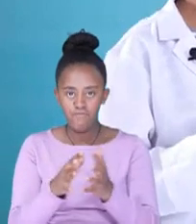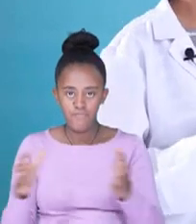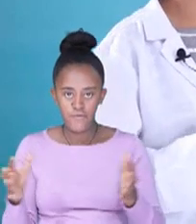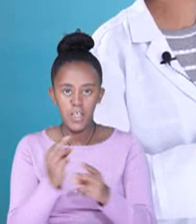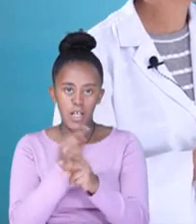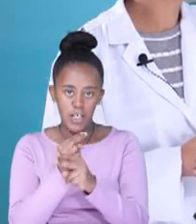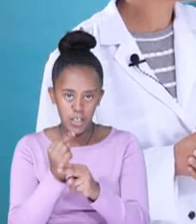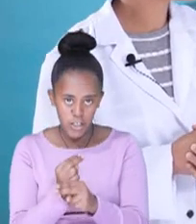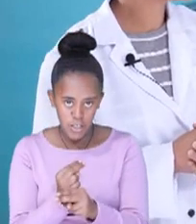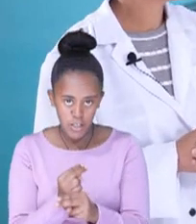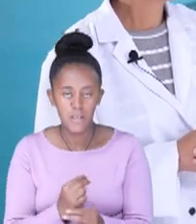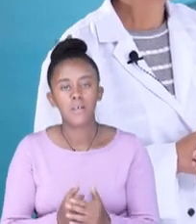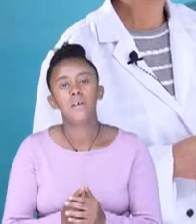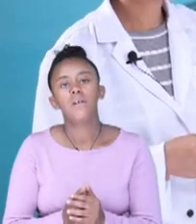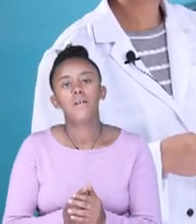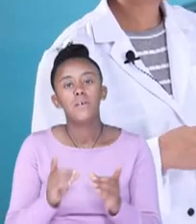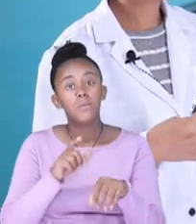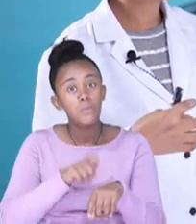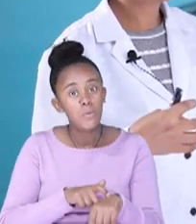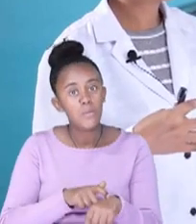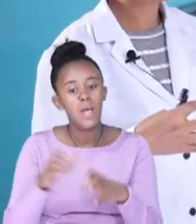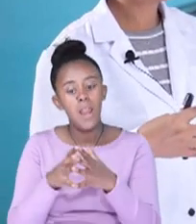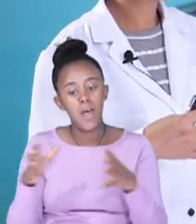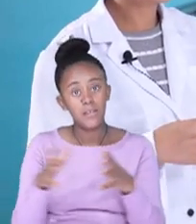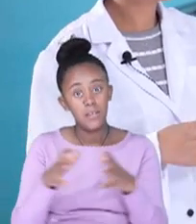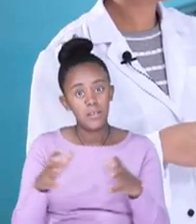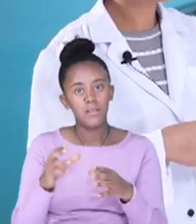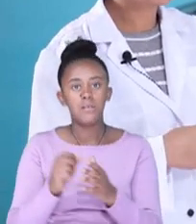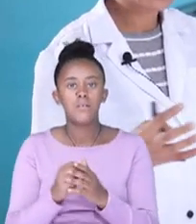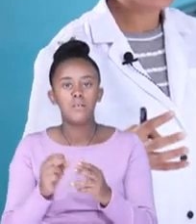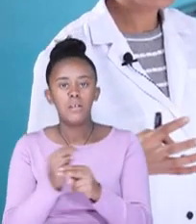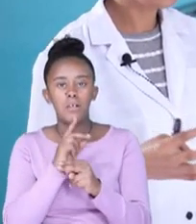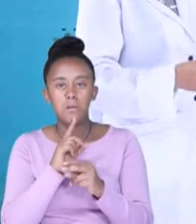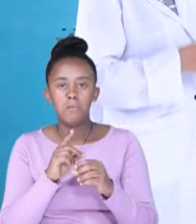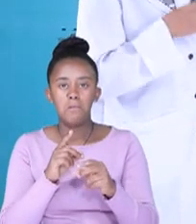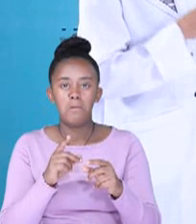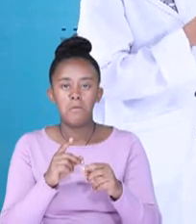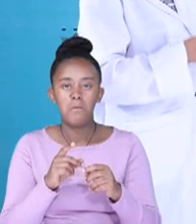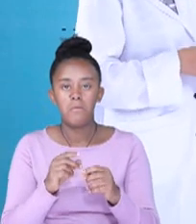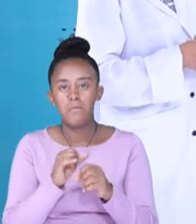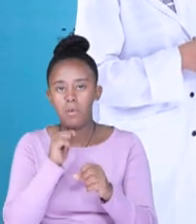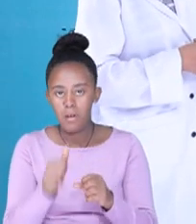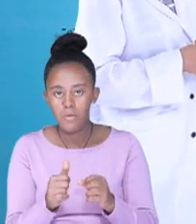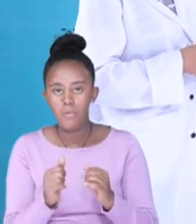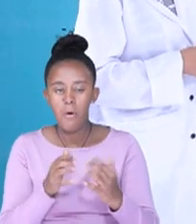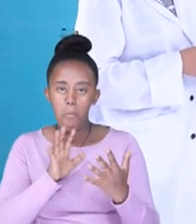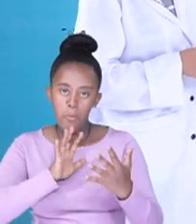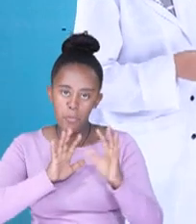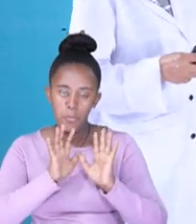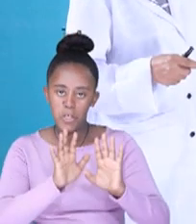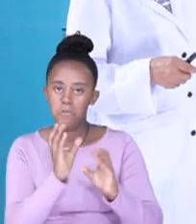wall is elastic in nature. Due to this elastic nature, it cannot be break due to pressure